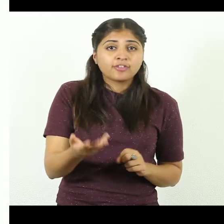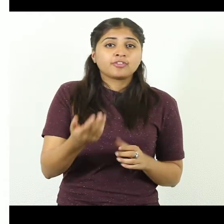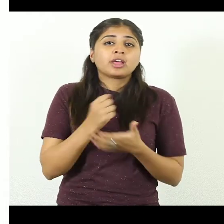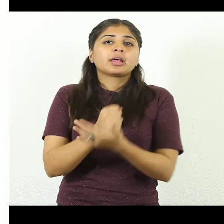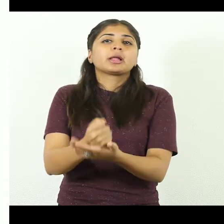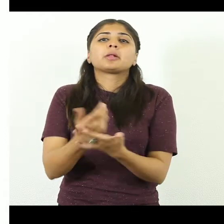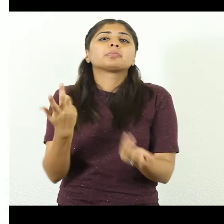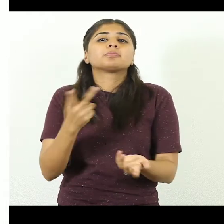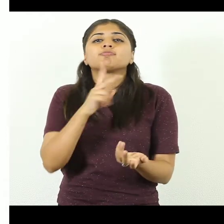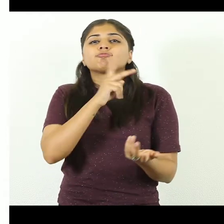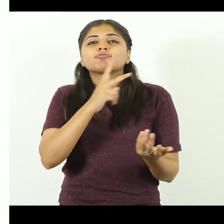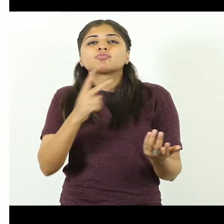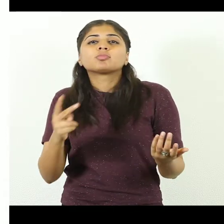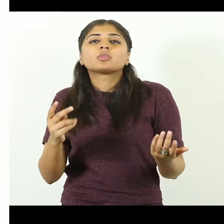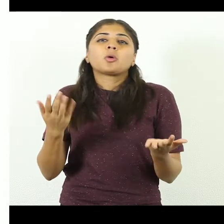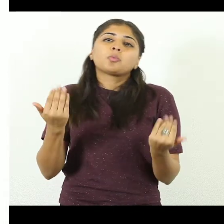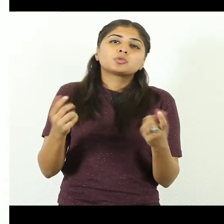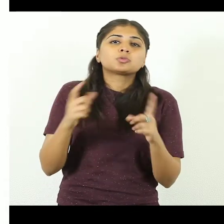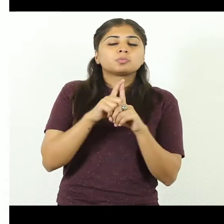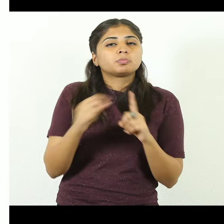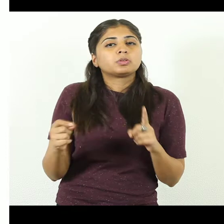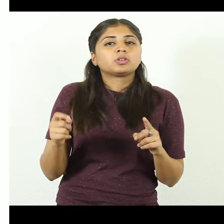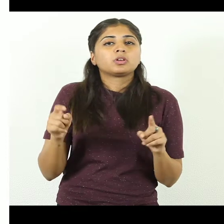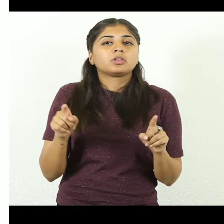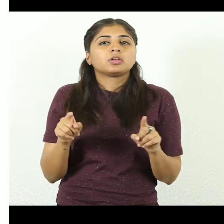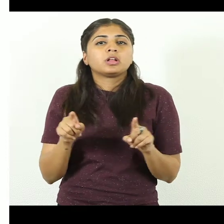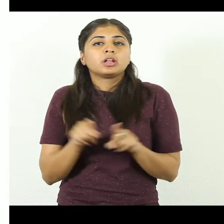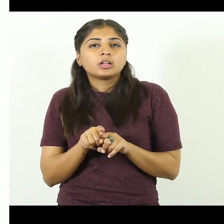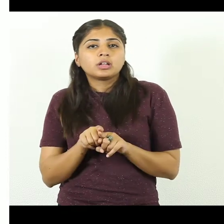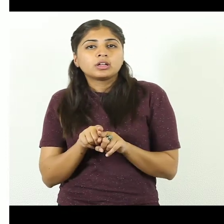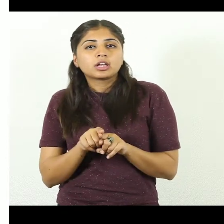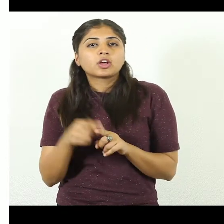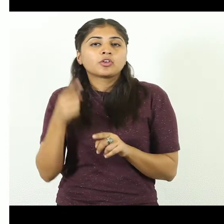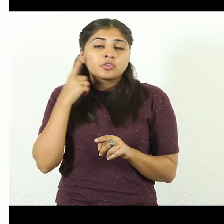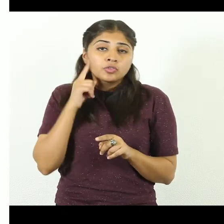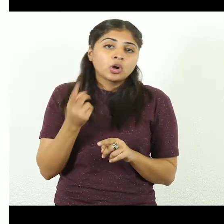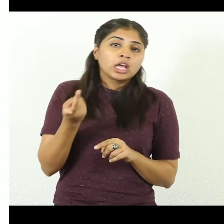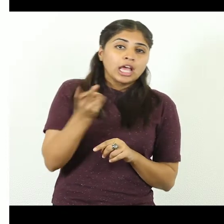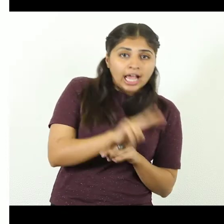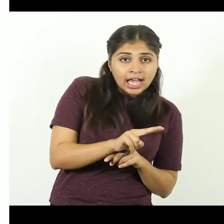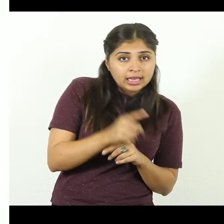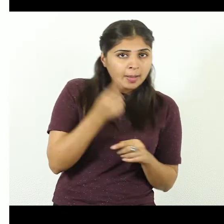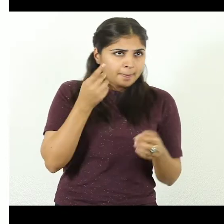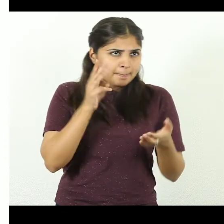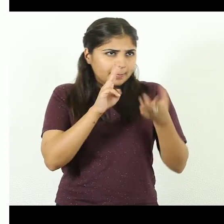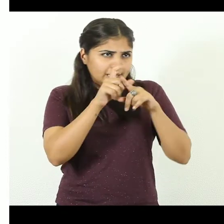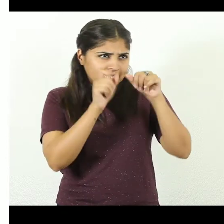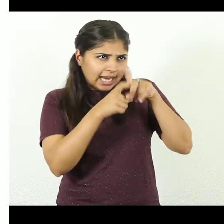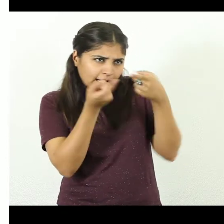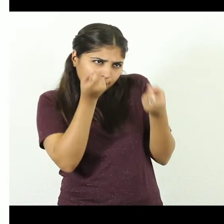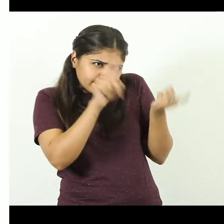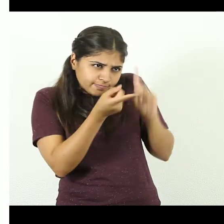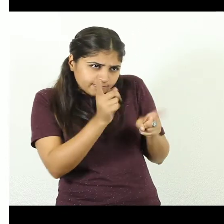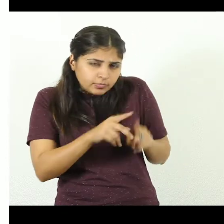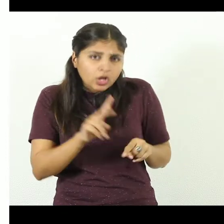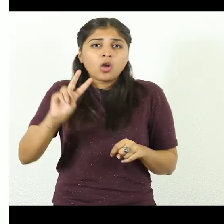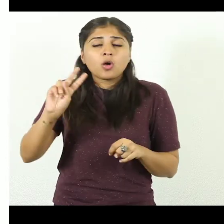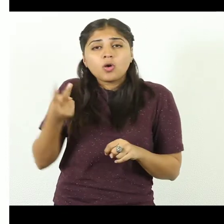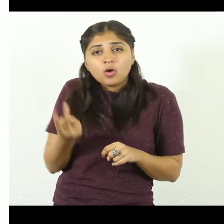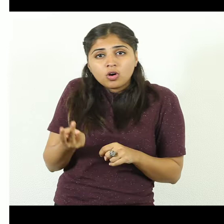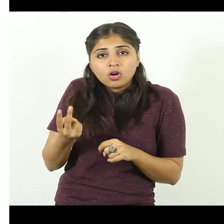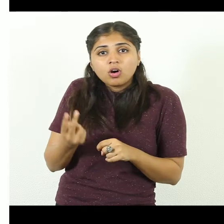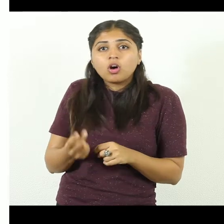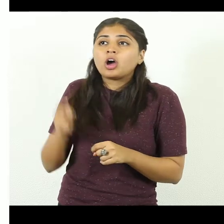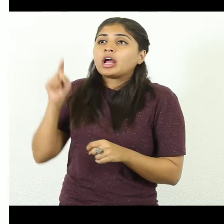such a system for either manipulation of the data in the database or the management of database